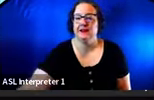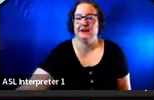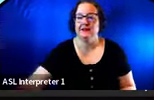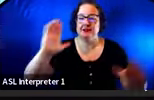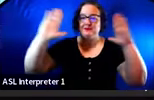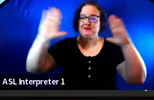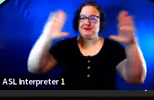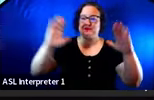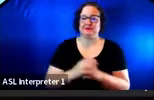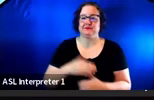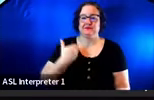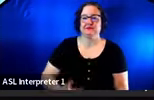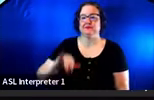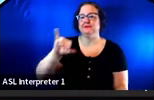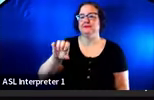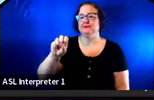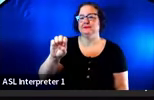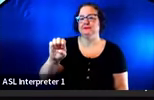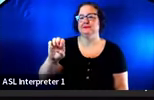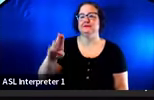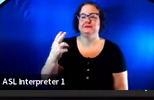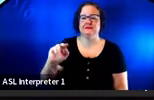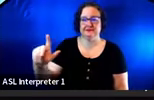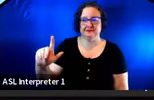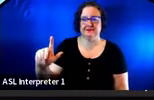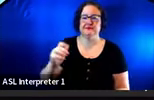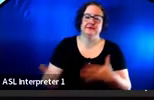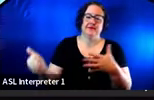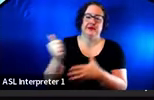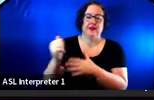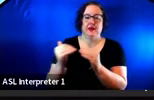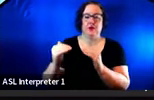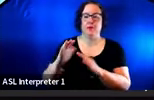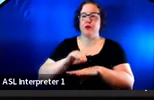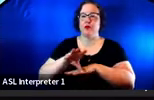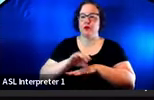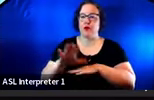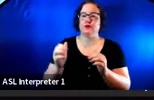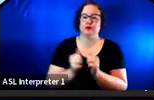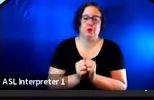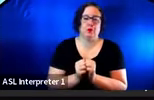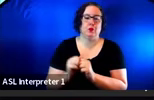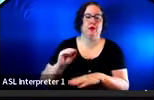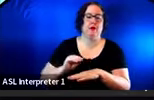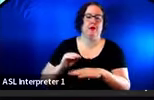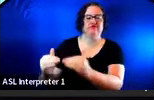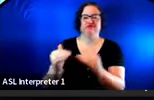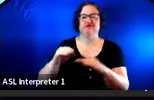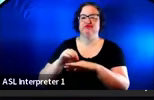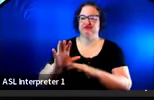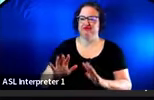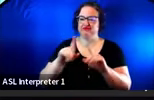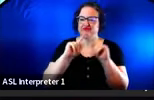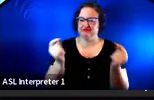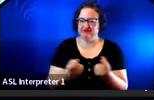Hi, yes. My name is Jesse Hall. I'm a senior peer counselor with the peer counseling team.